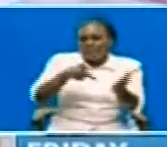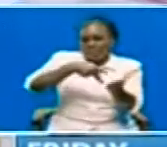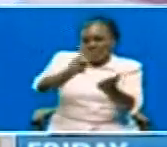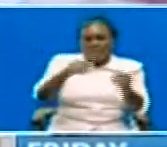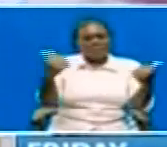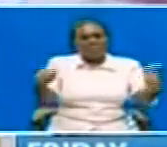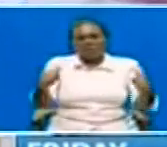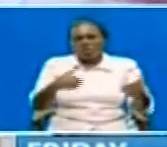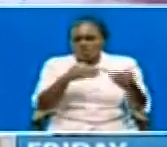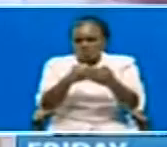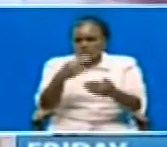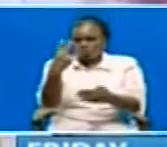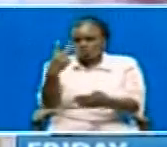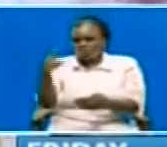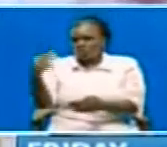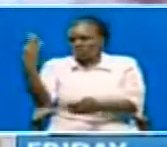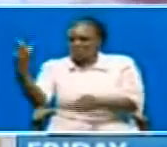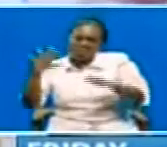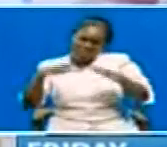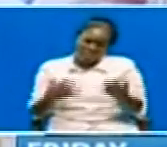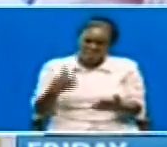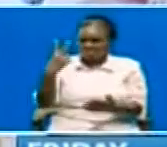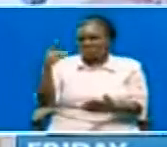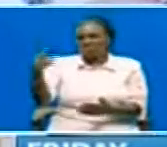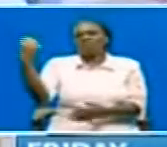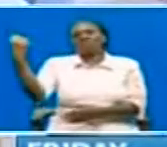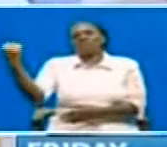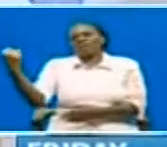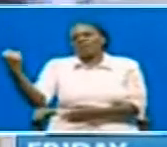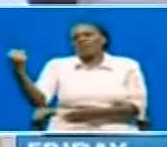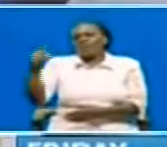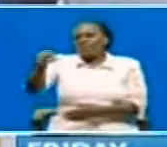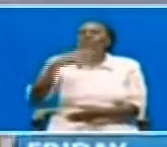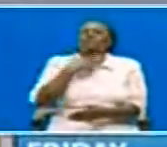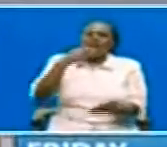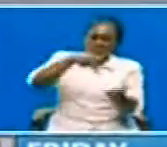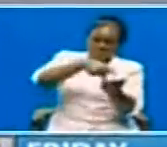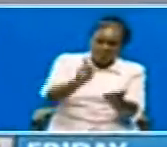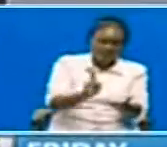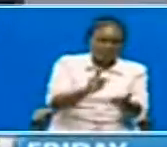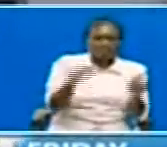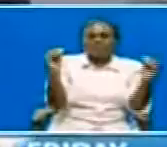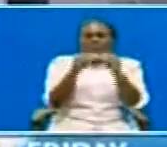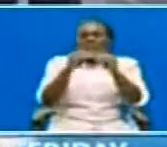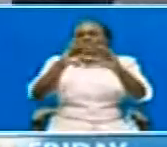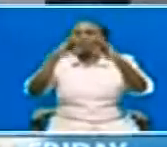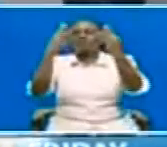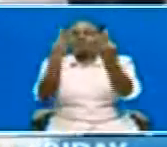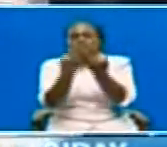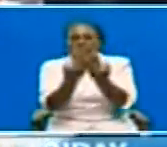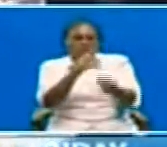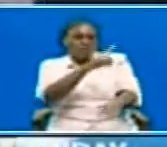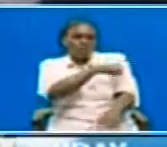which is about 2.3 to 2.5 ambazo wanazotaka. We meet with the family at Pandya